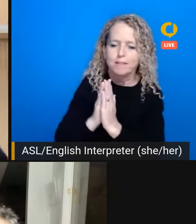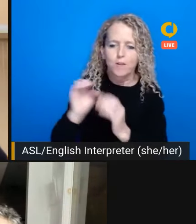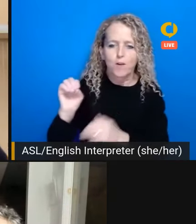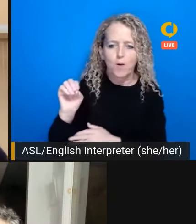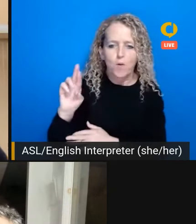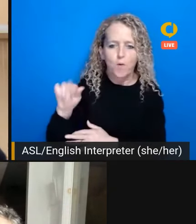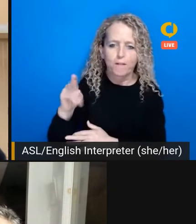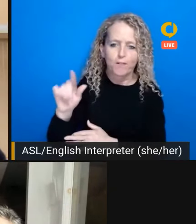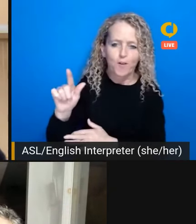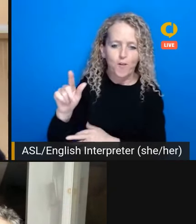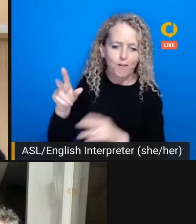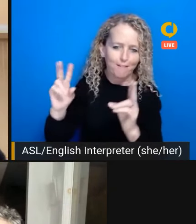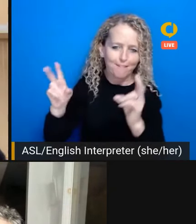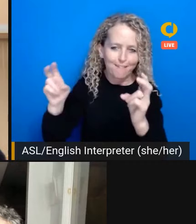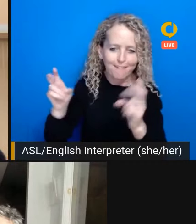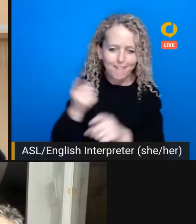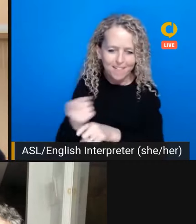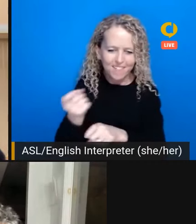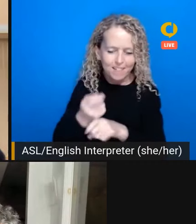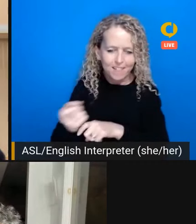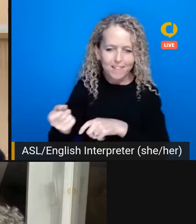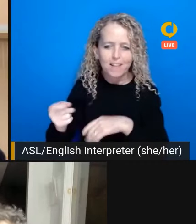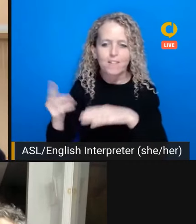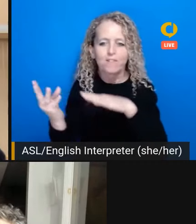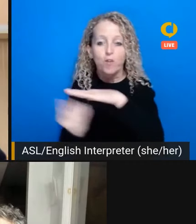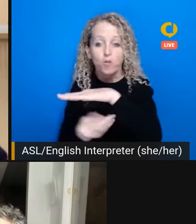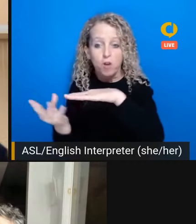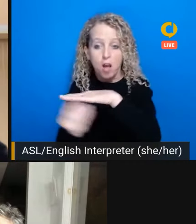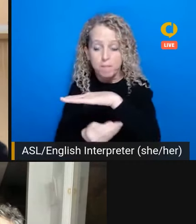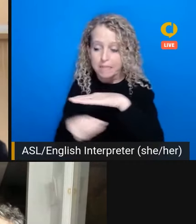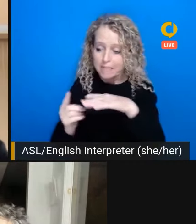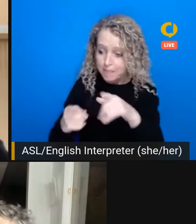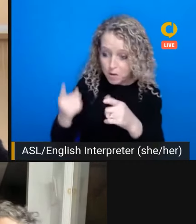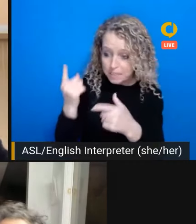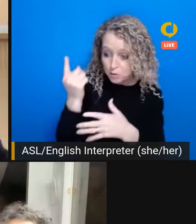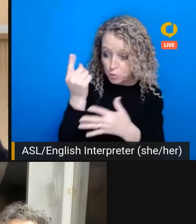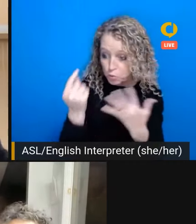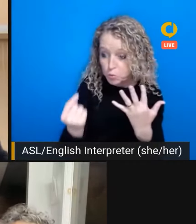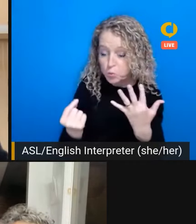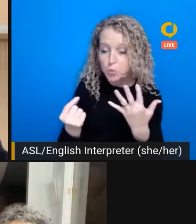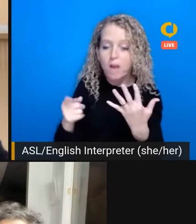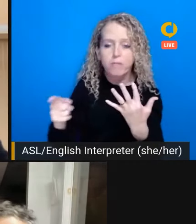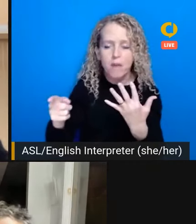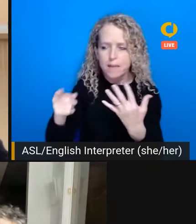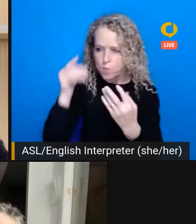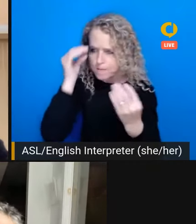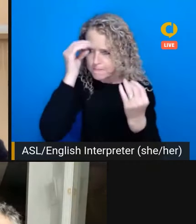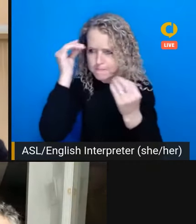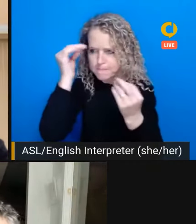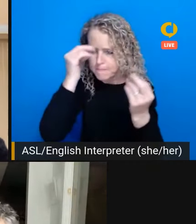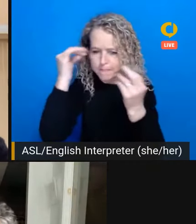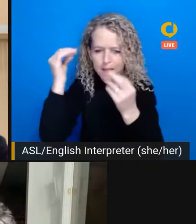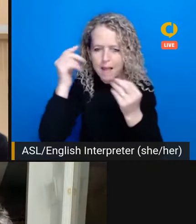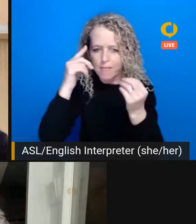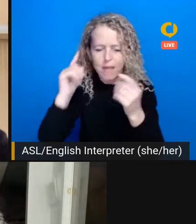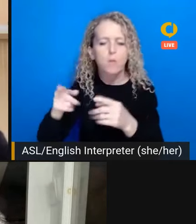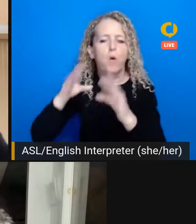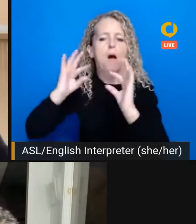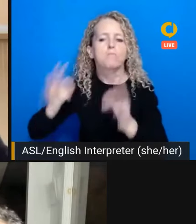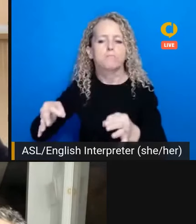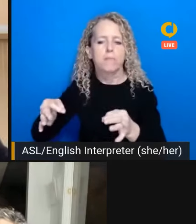it works through the series of the current state of the system and your question, and then comes up with the perfect